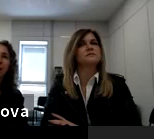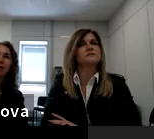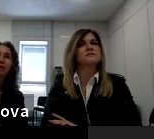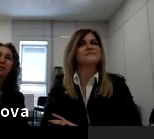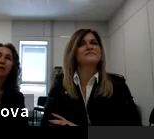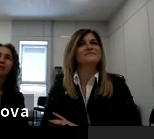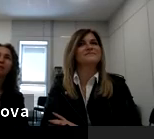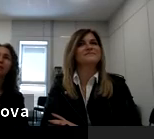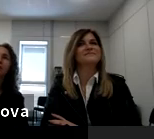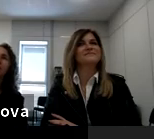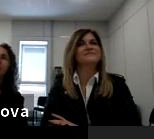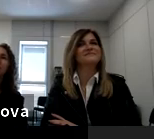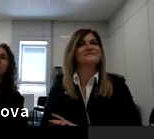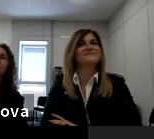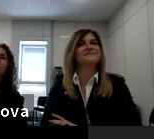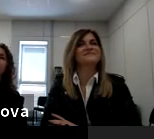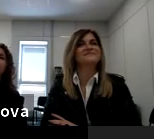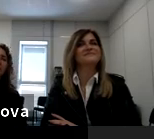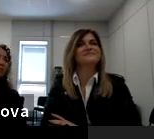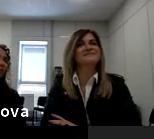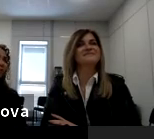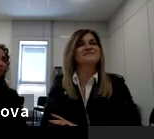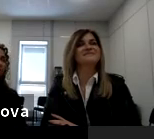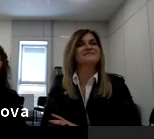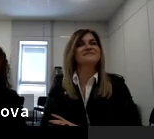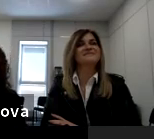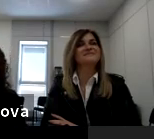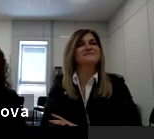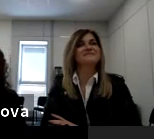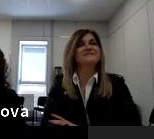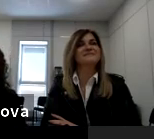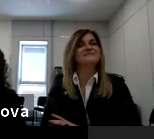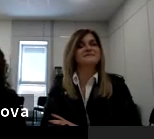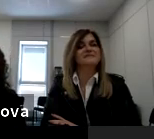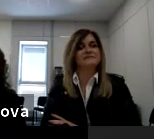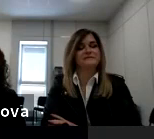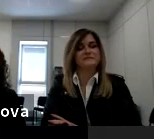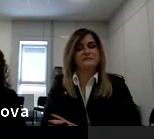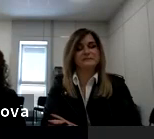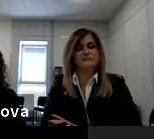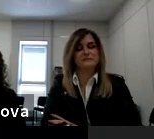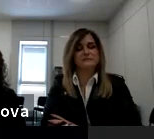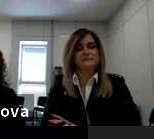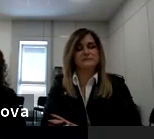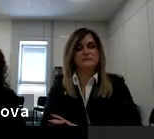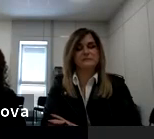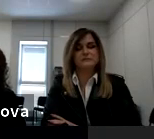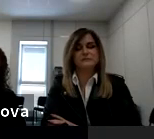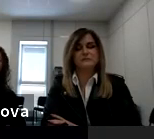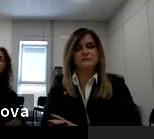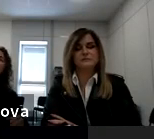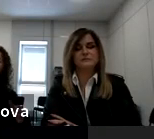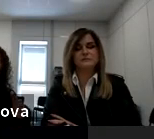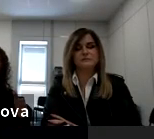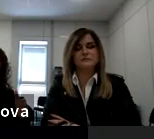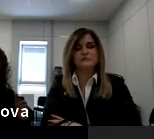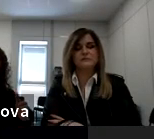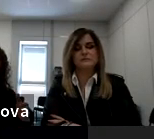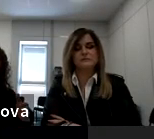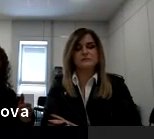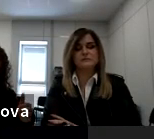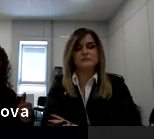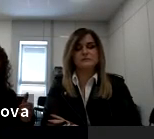because it is one of the oldest buildings in Moscow, in Russia. And it was decided to